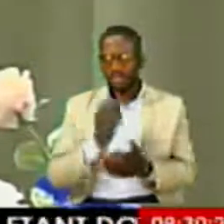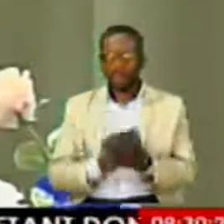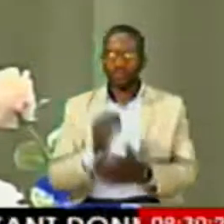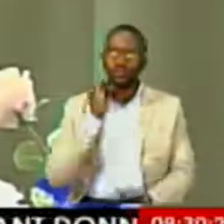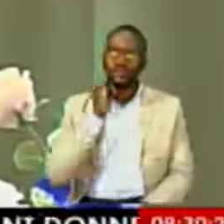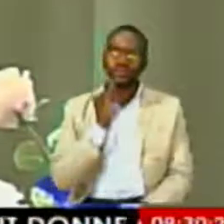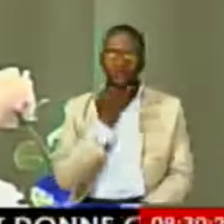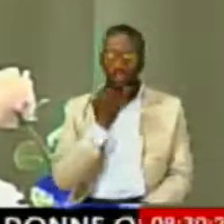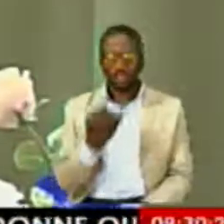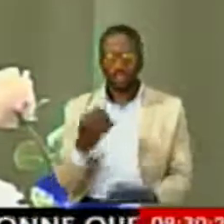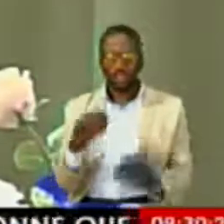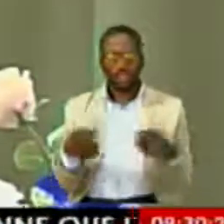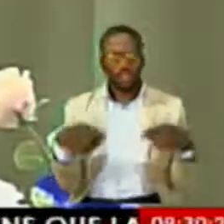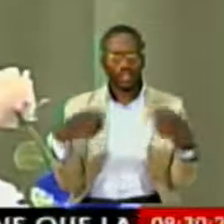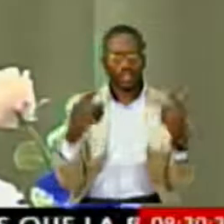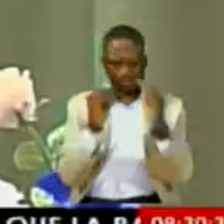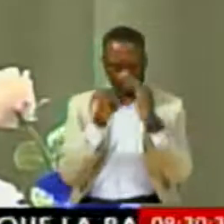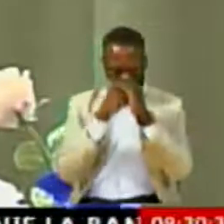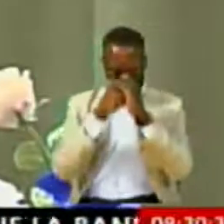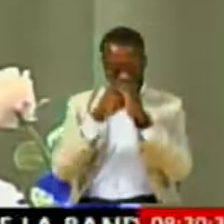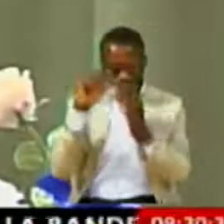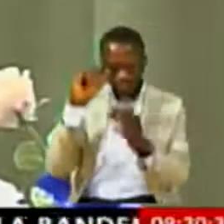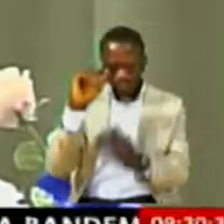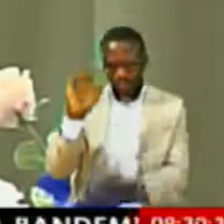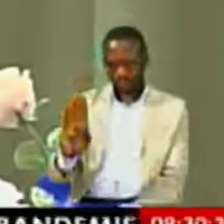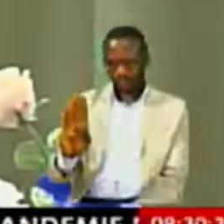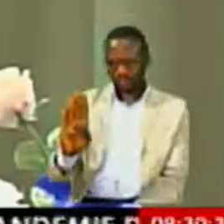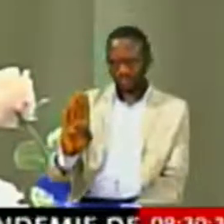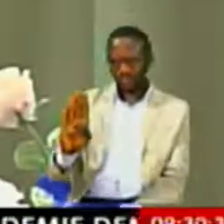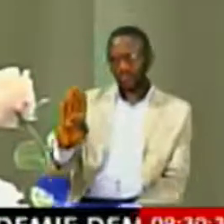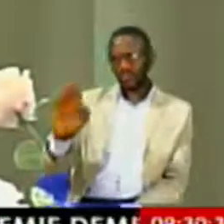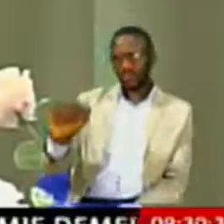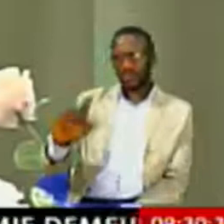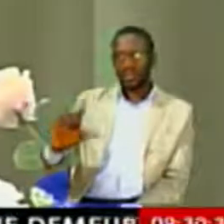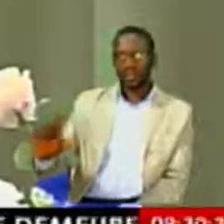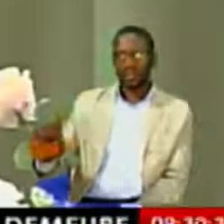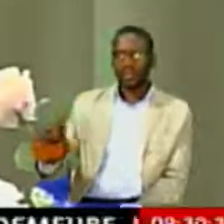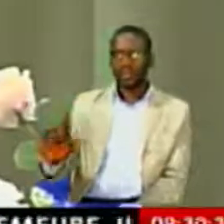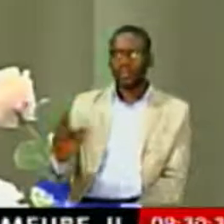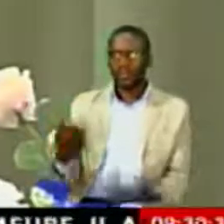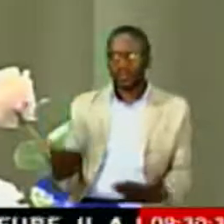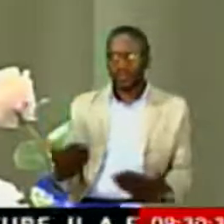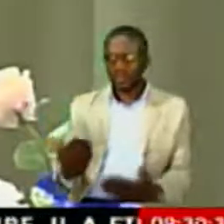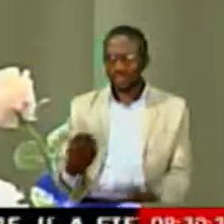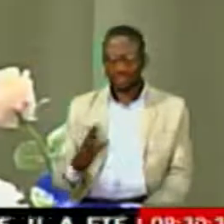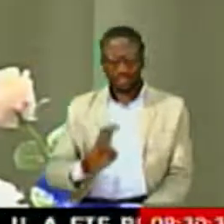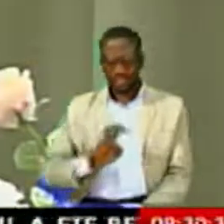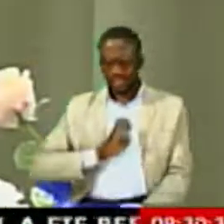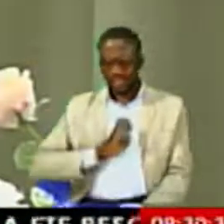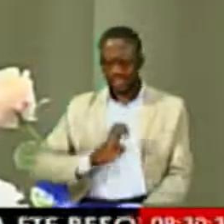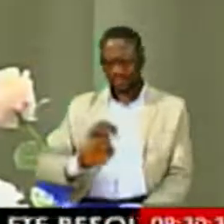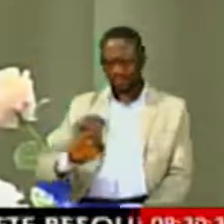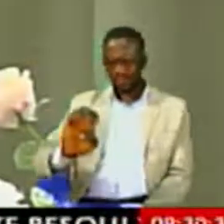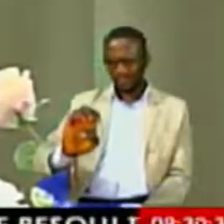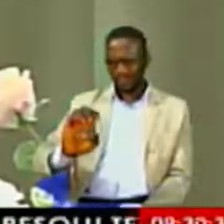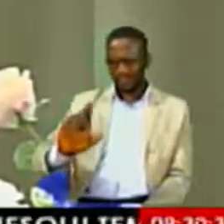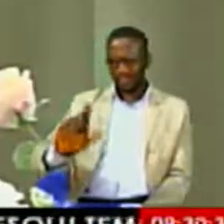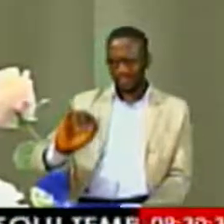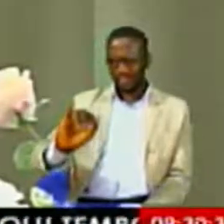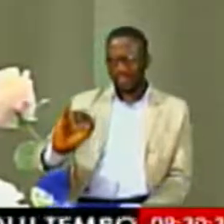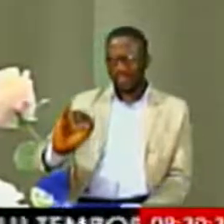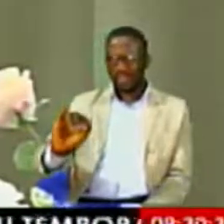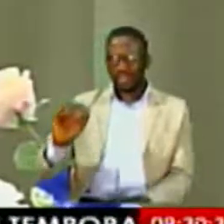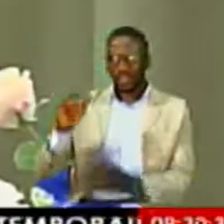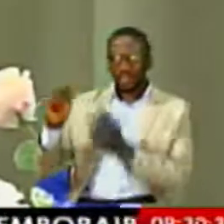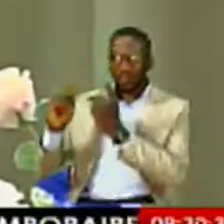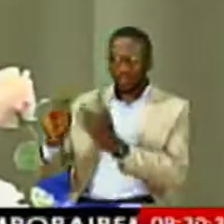vers Baal. Israel went to Baal. Élie était resté seul, le vrai serviteur de Elijah Dieu. Elijah remained alone,